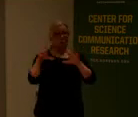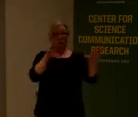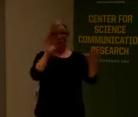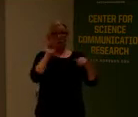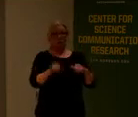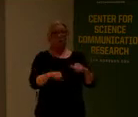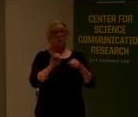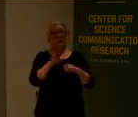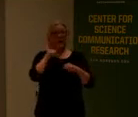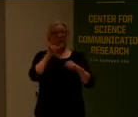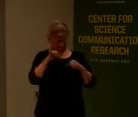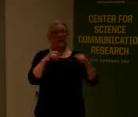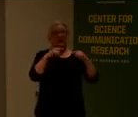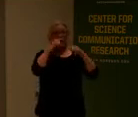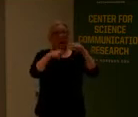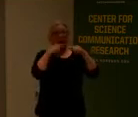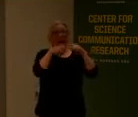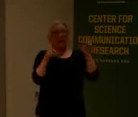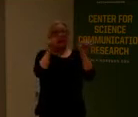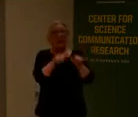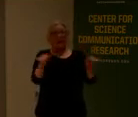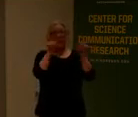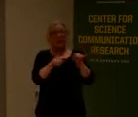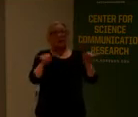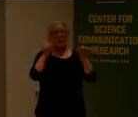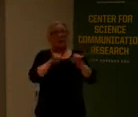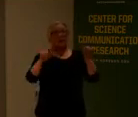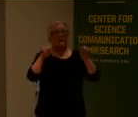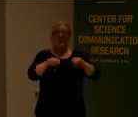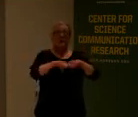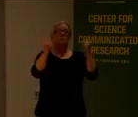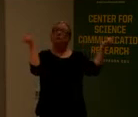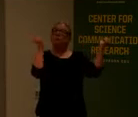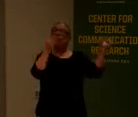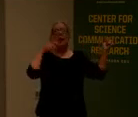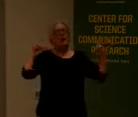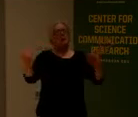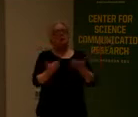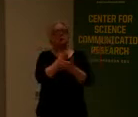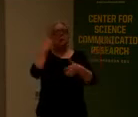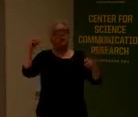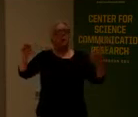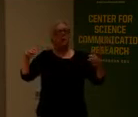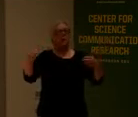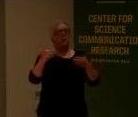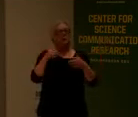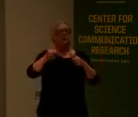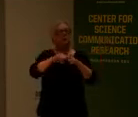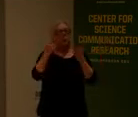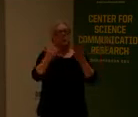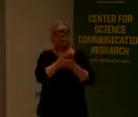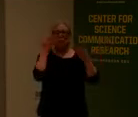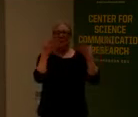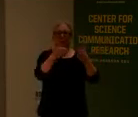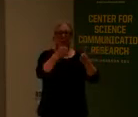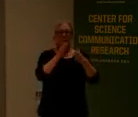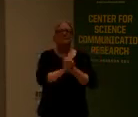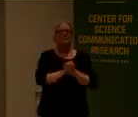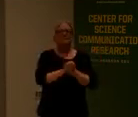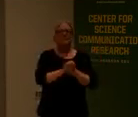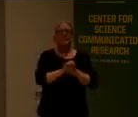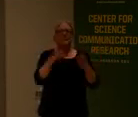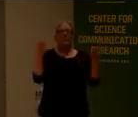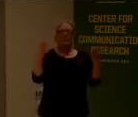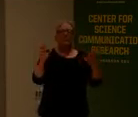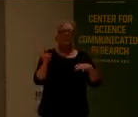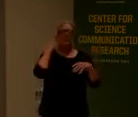cycle, and we need to continue to expand that across corporations, across the business sector, and